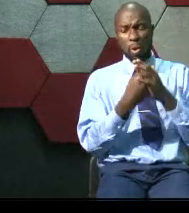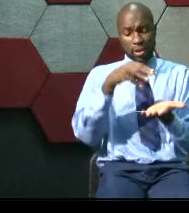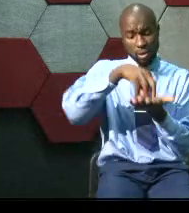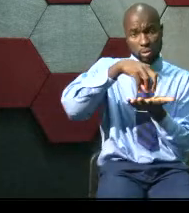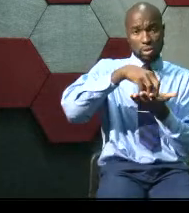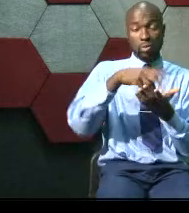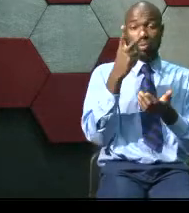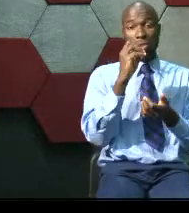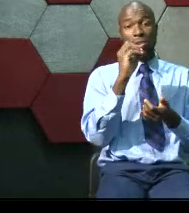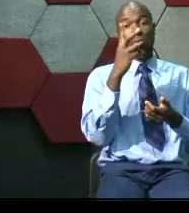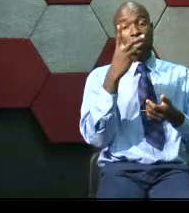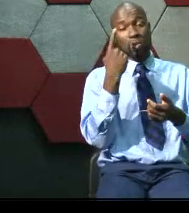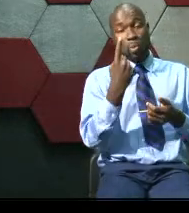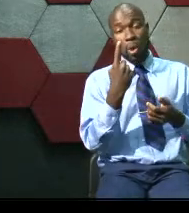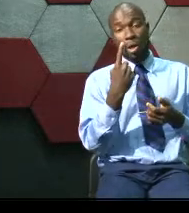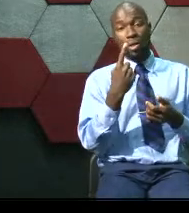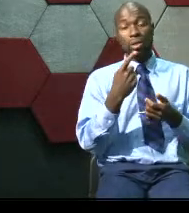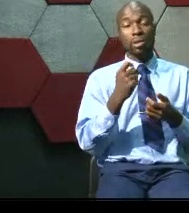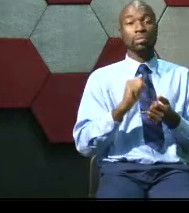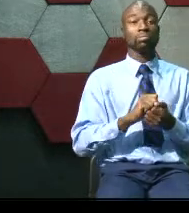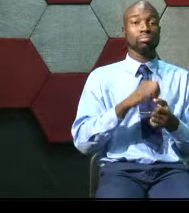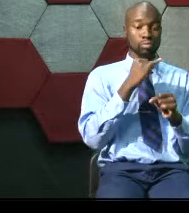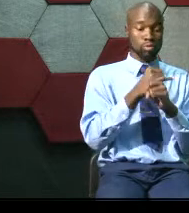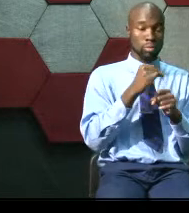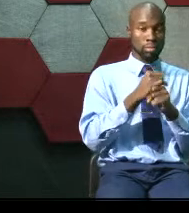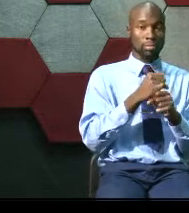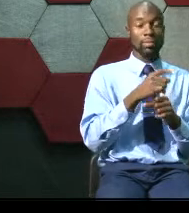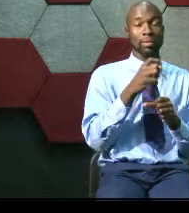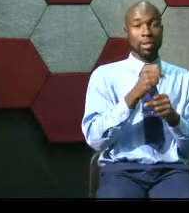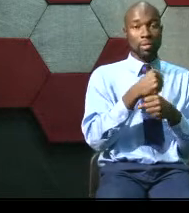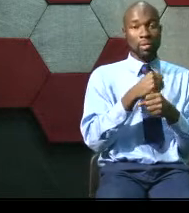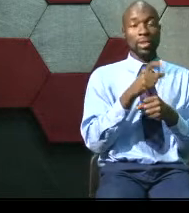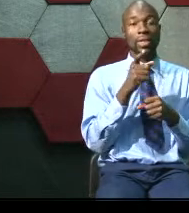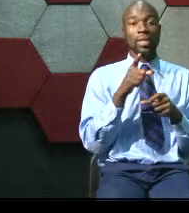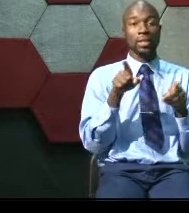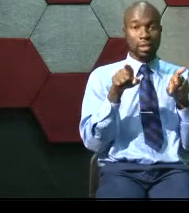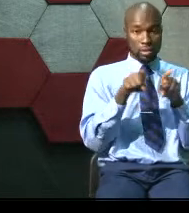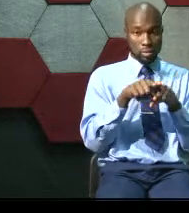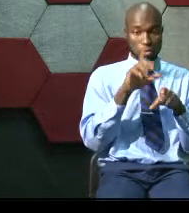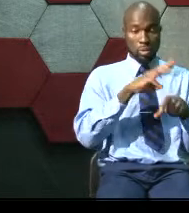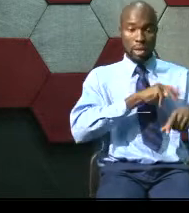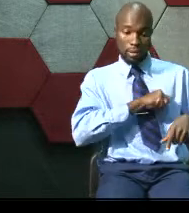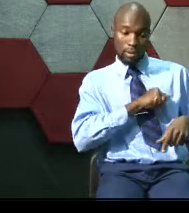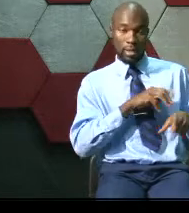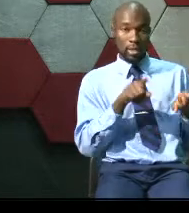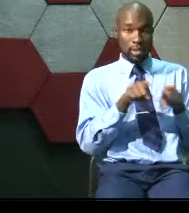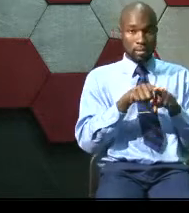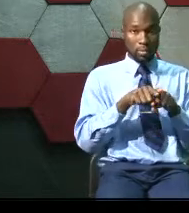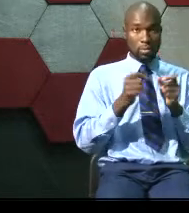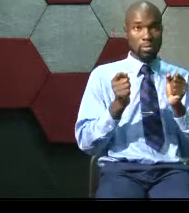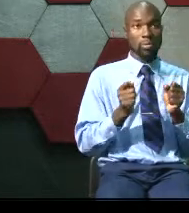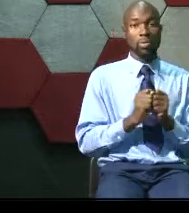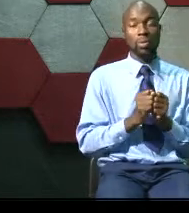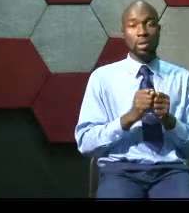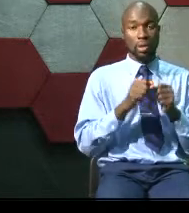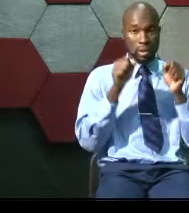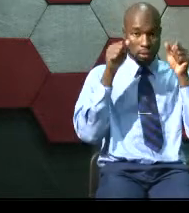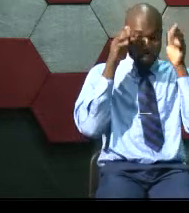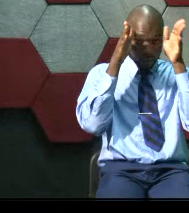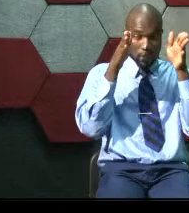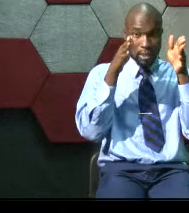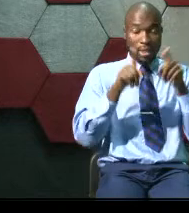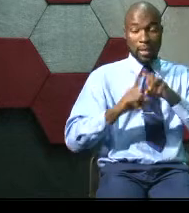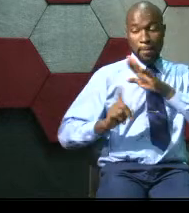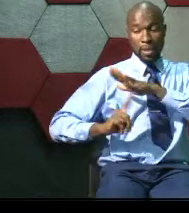2021 projects underline your adaptability and resilience. At the Ministry of Education,